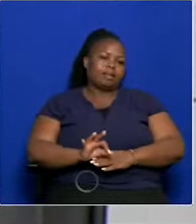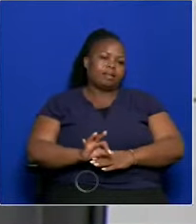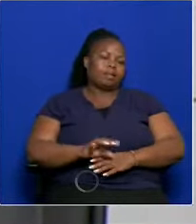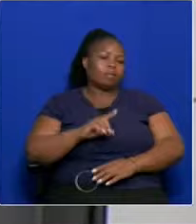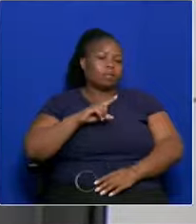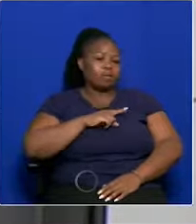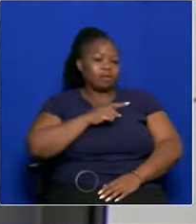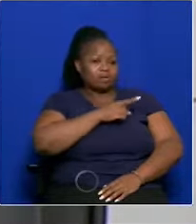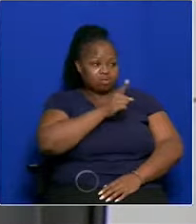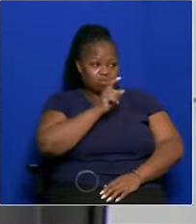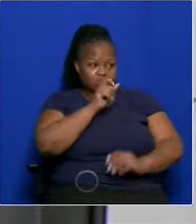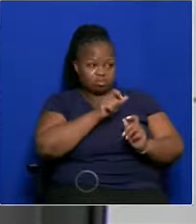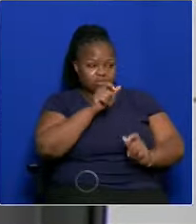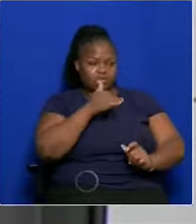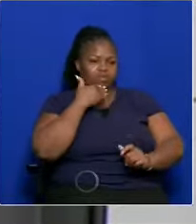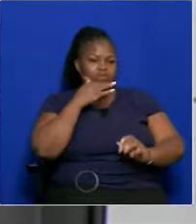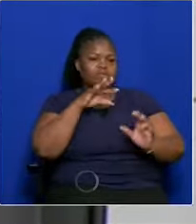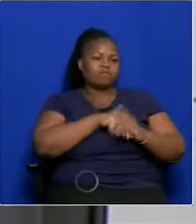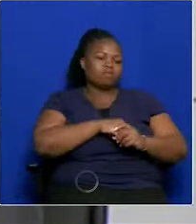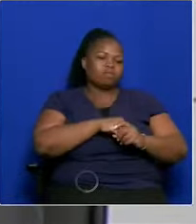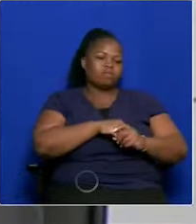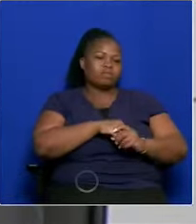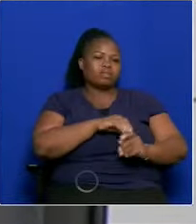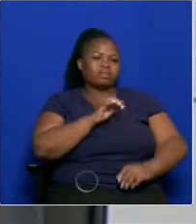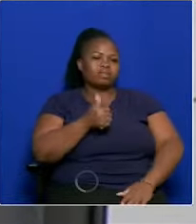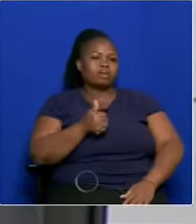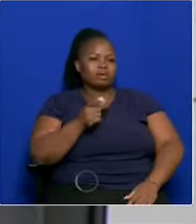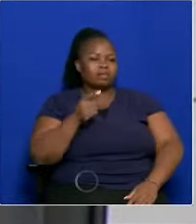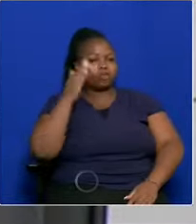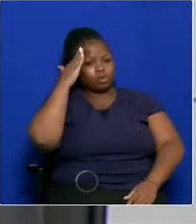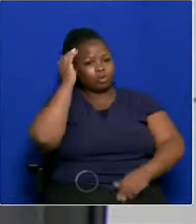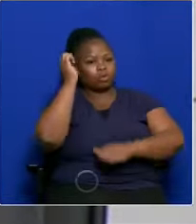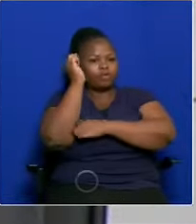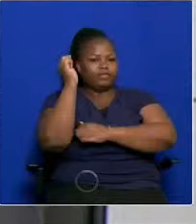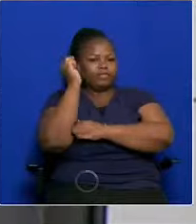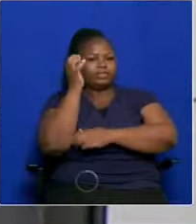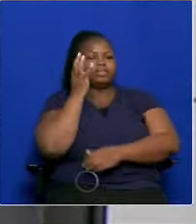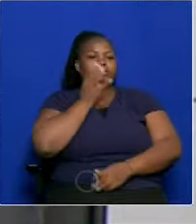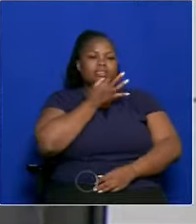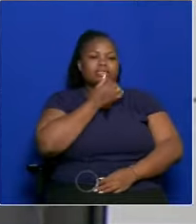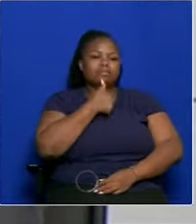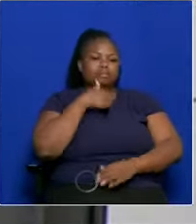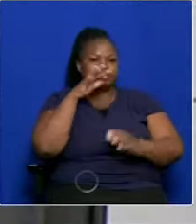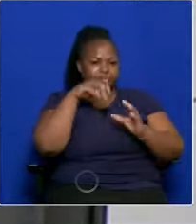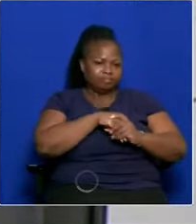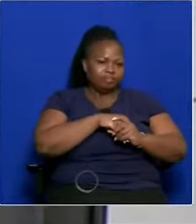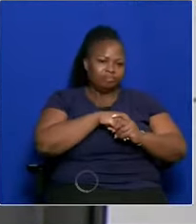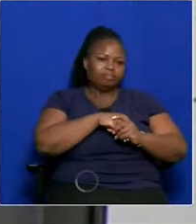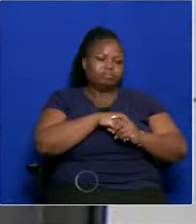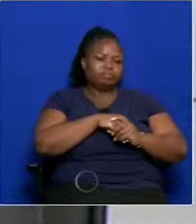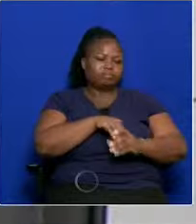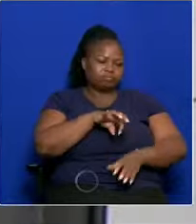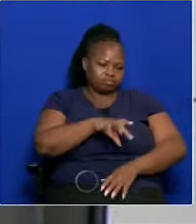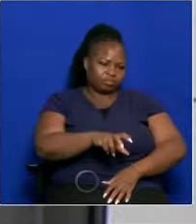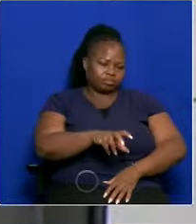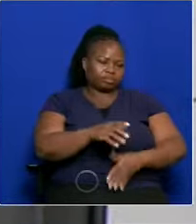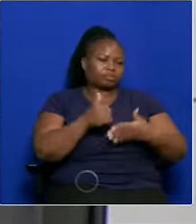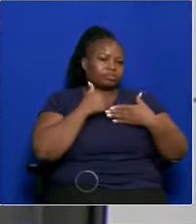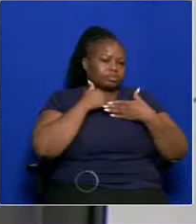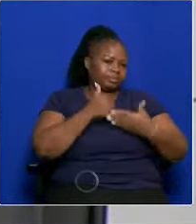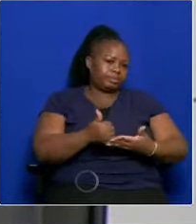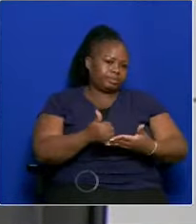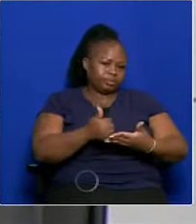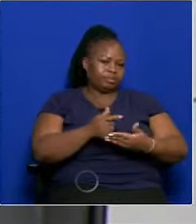were involved, and I was asked from head office to be part of the province to assist with that